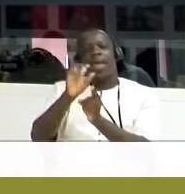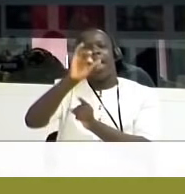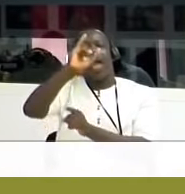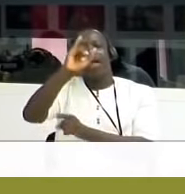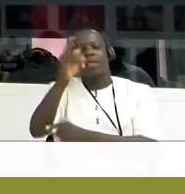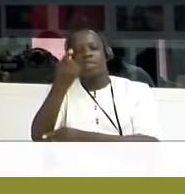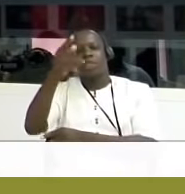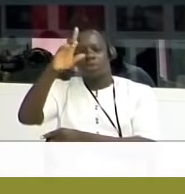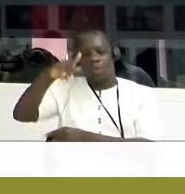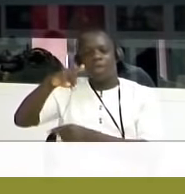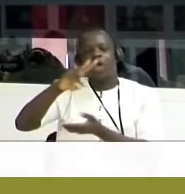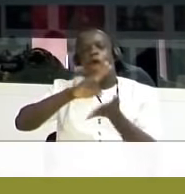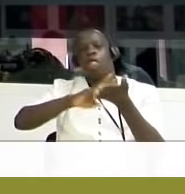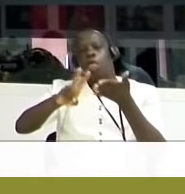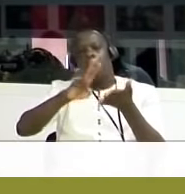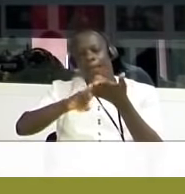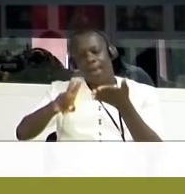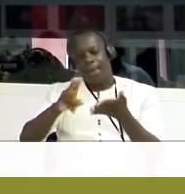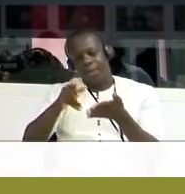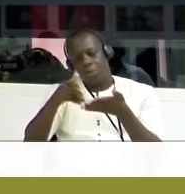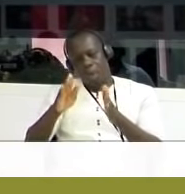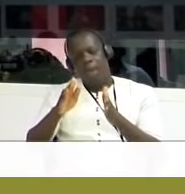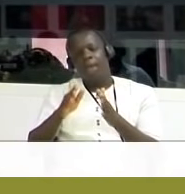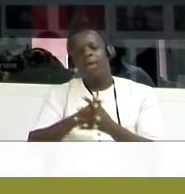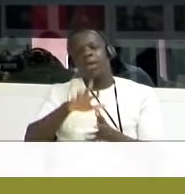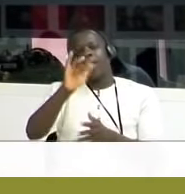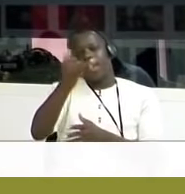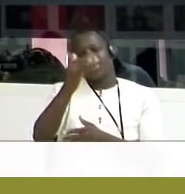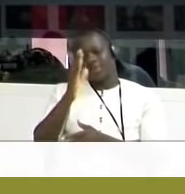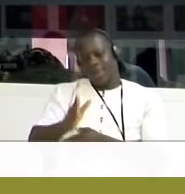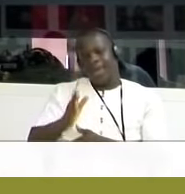be the normal course of events? That's right, ma'am. Okay.